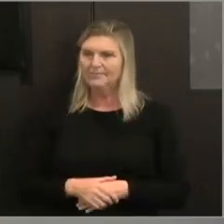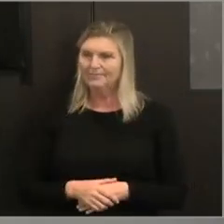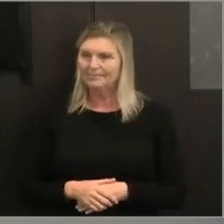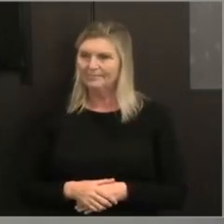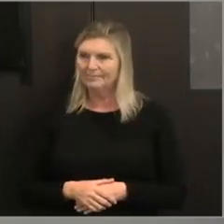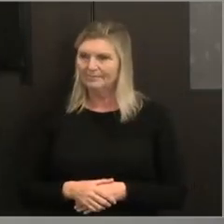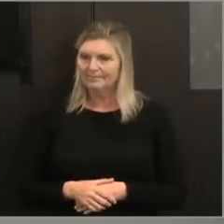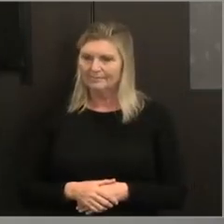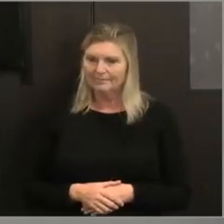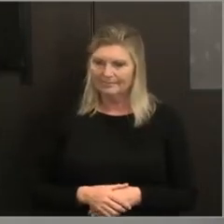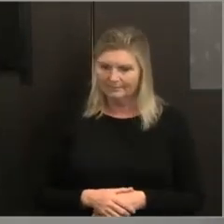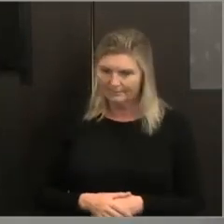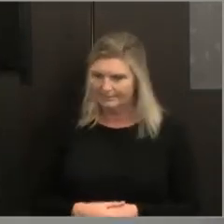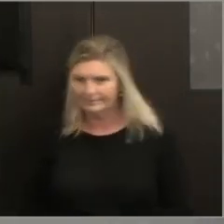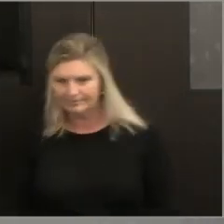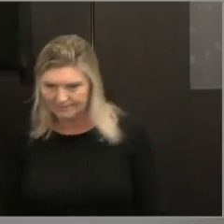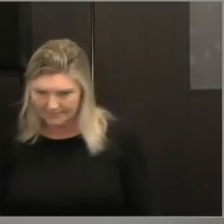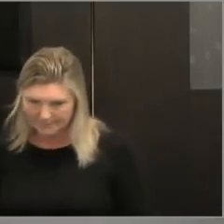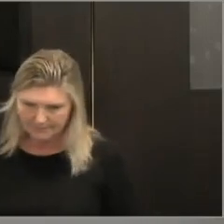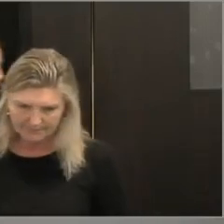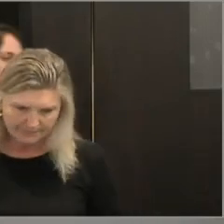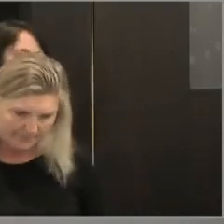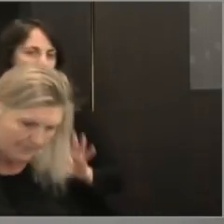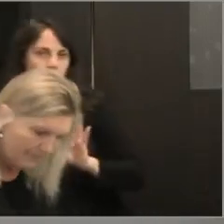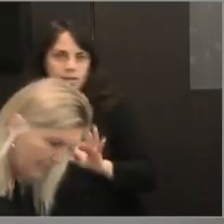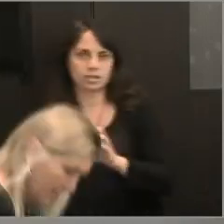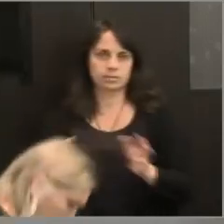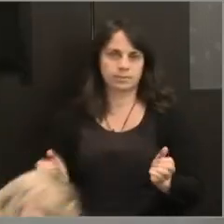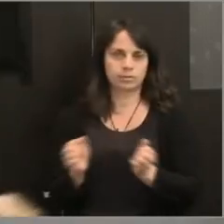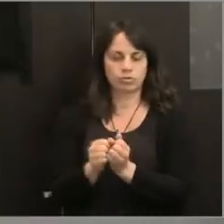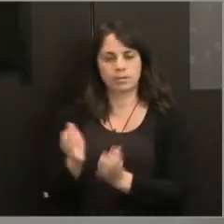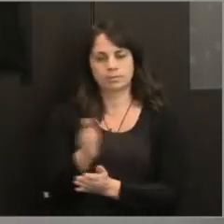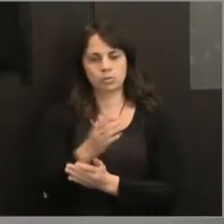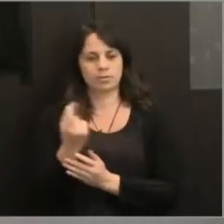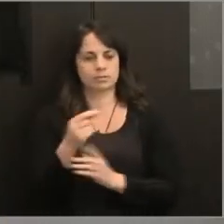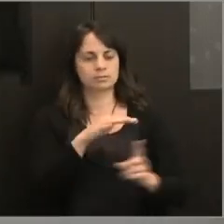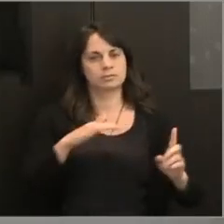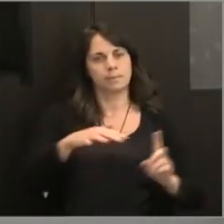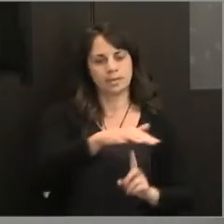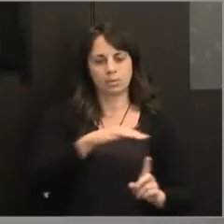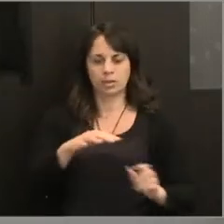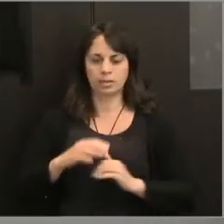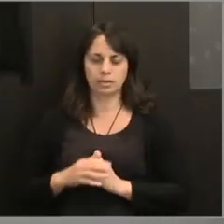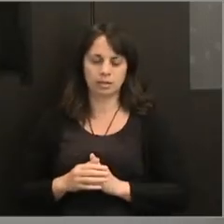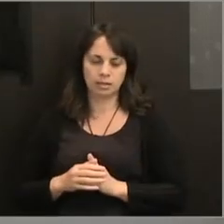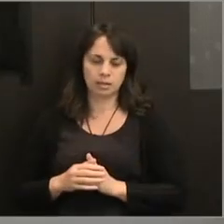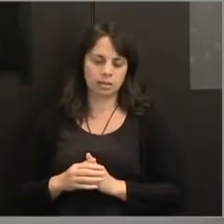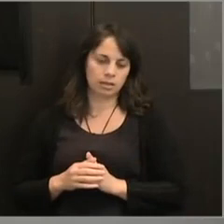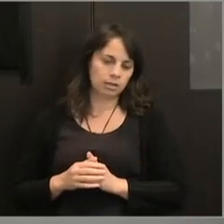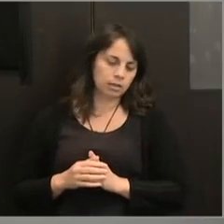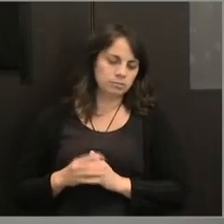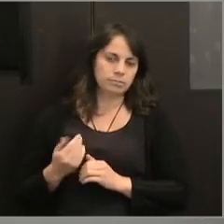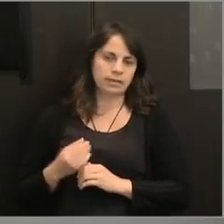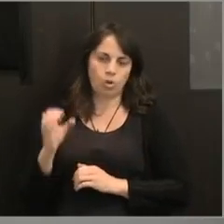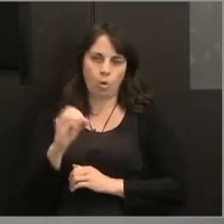which rather like the relationship agreements that are being entered into between some iwi and oranga